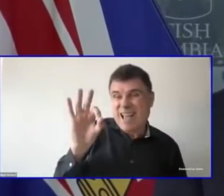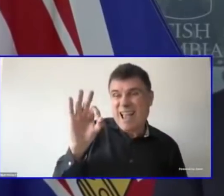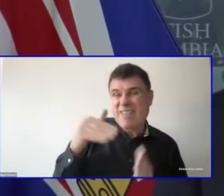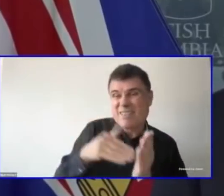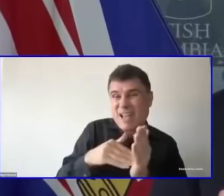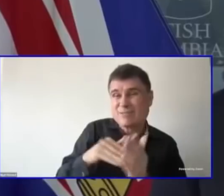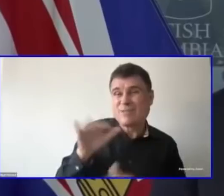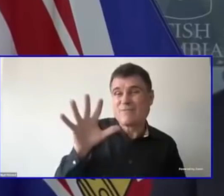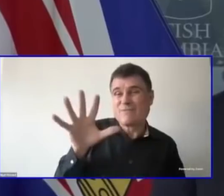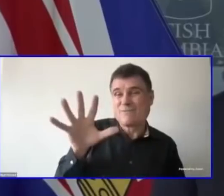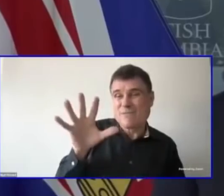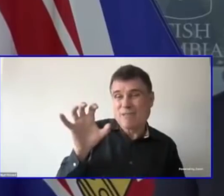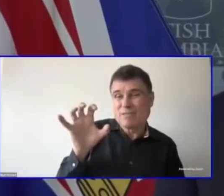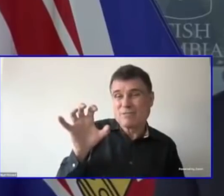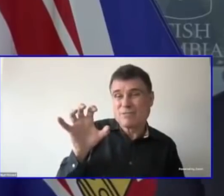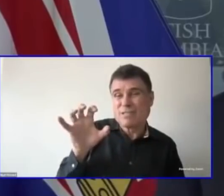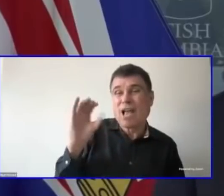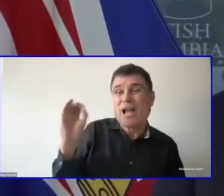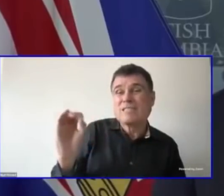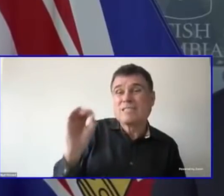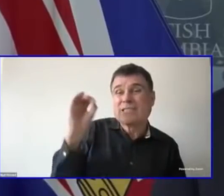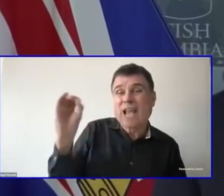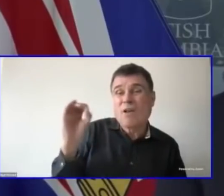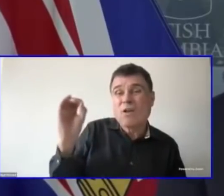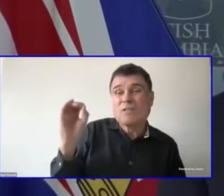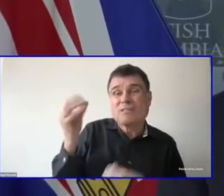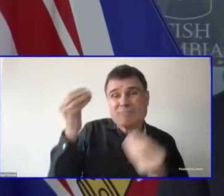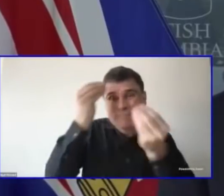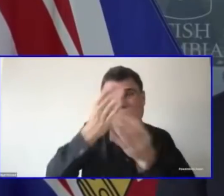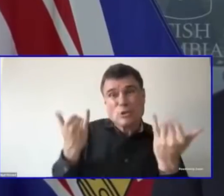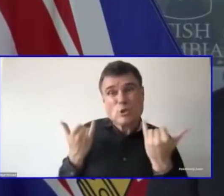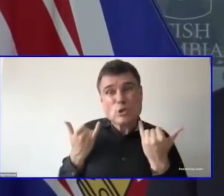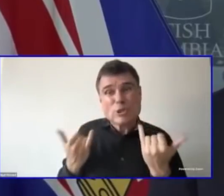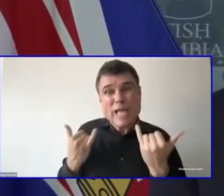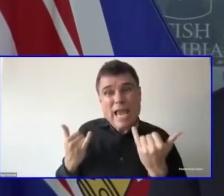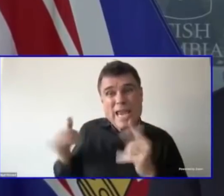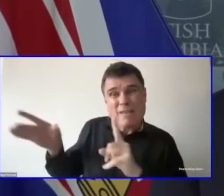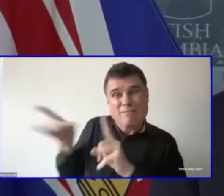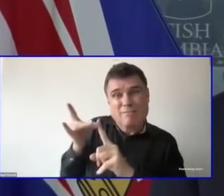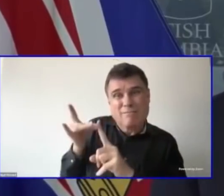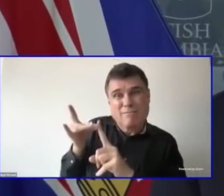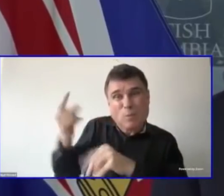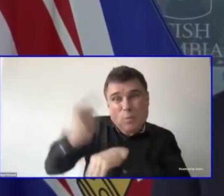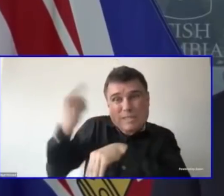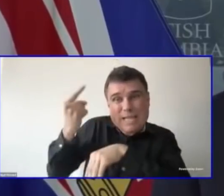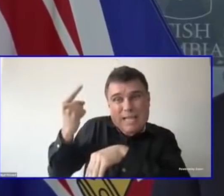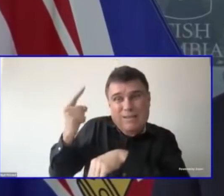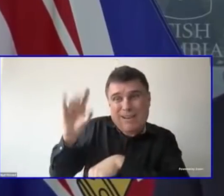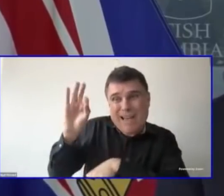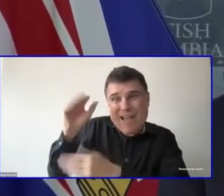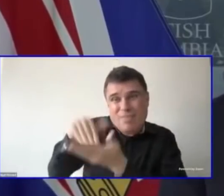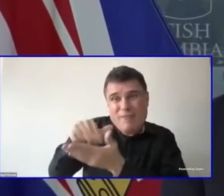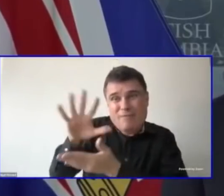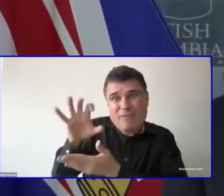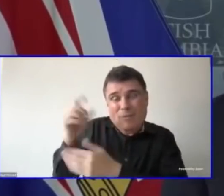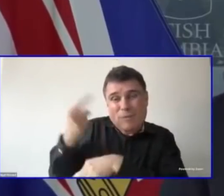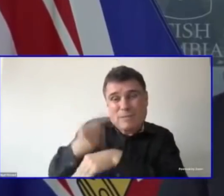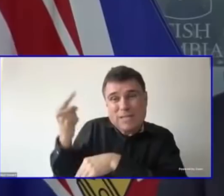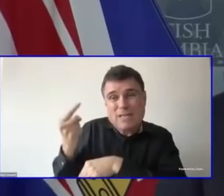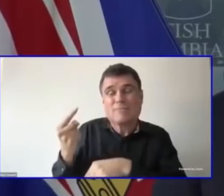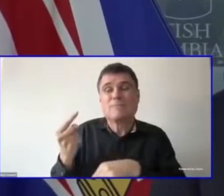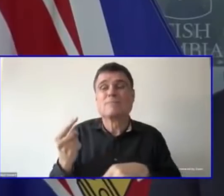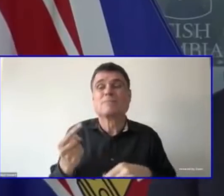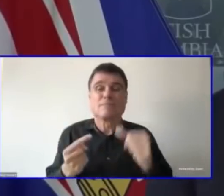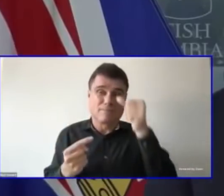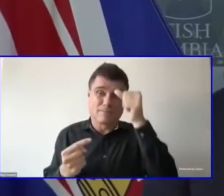changed significantly. In Vancouver Coastal Health and in Fraser Health, we had an average test positivity of about 2% in the period